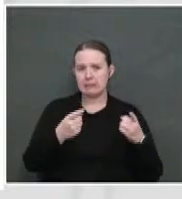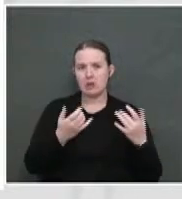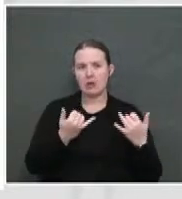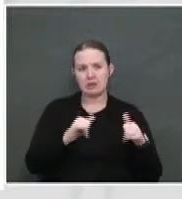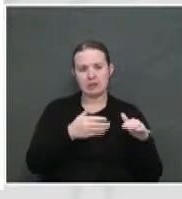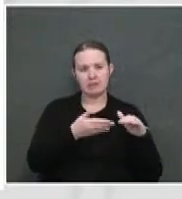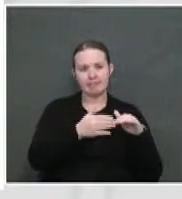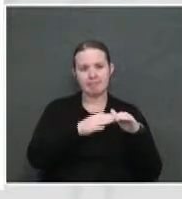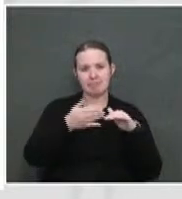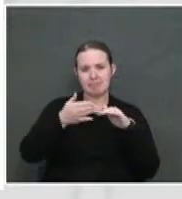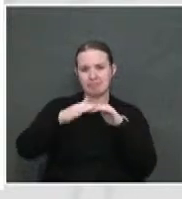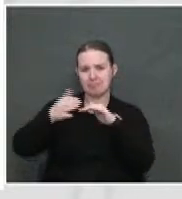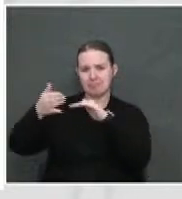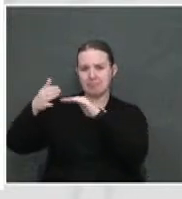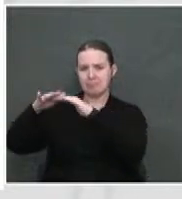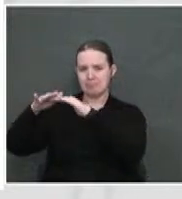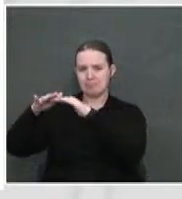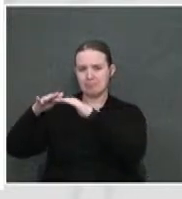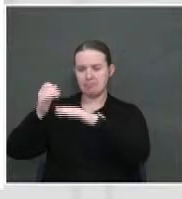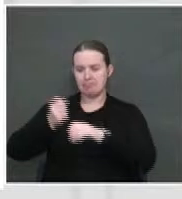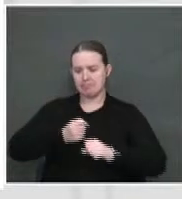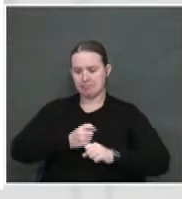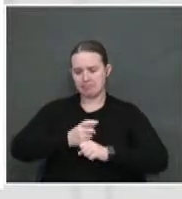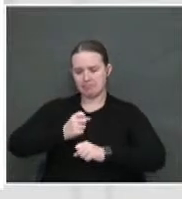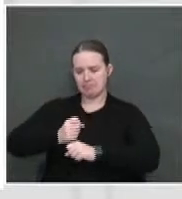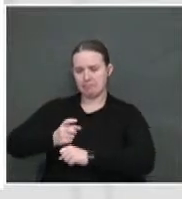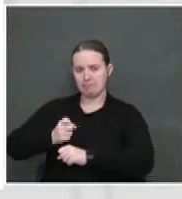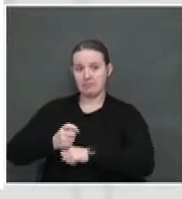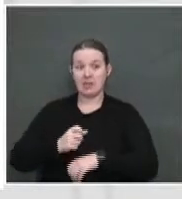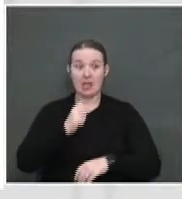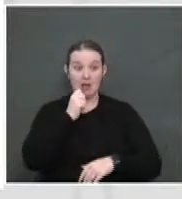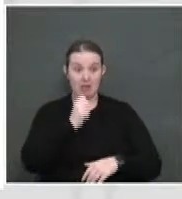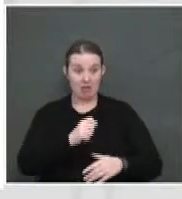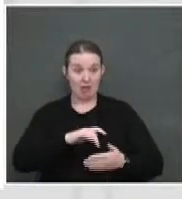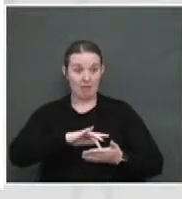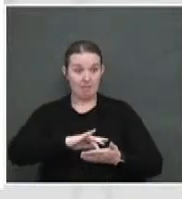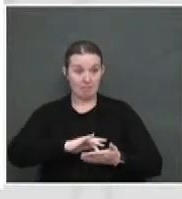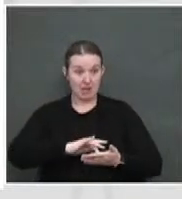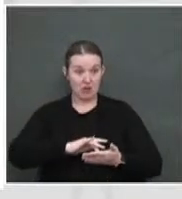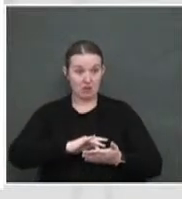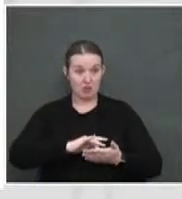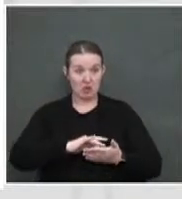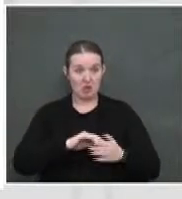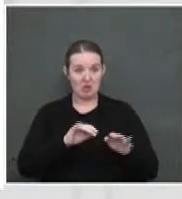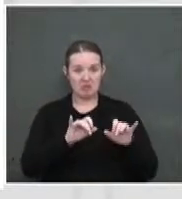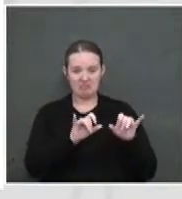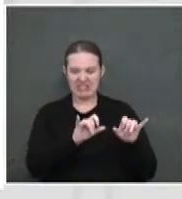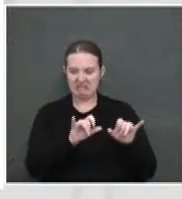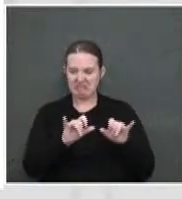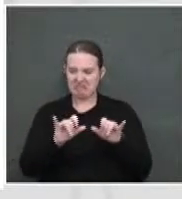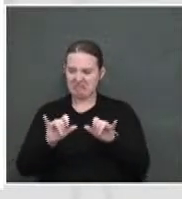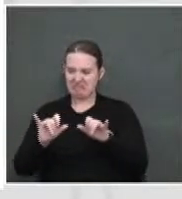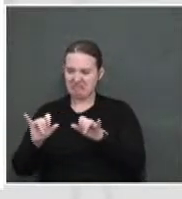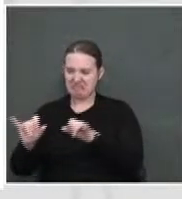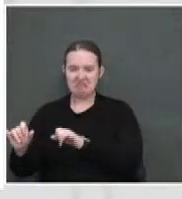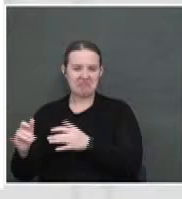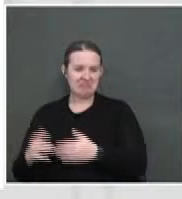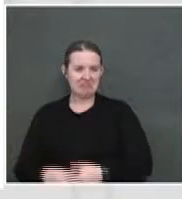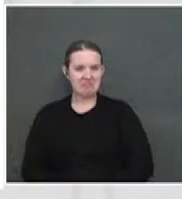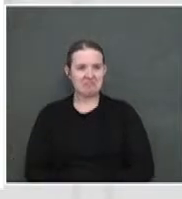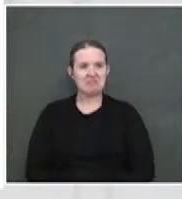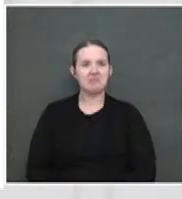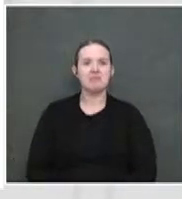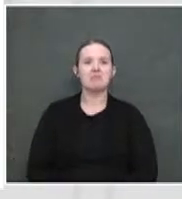continue to increase year to year, with non-medical incidents remaining relatively stable.